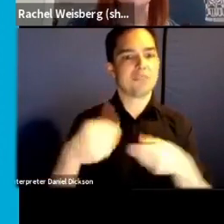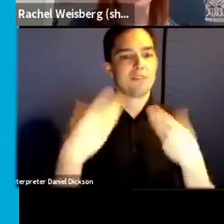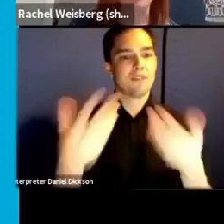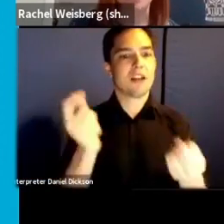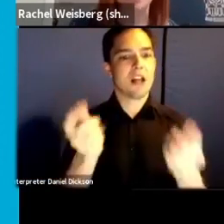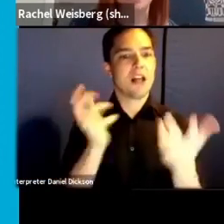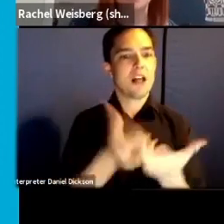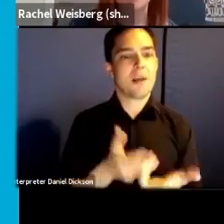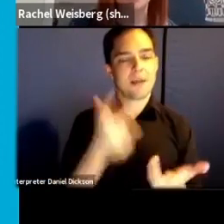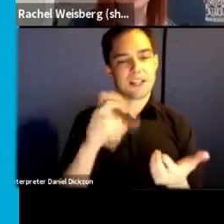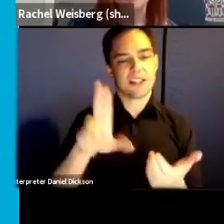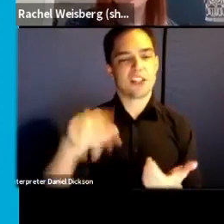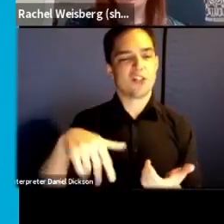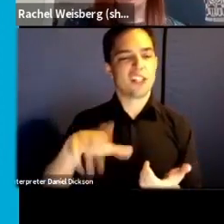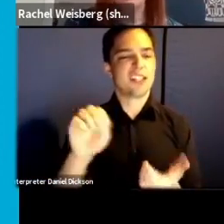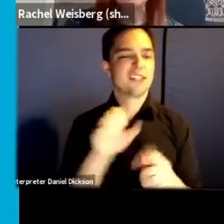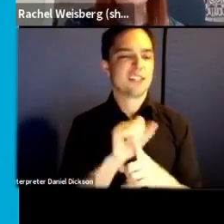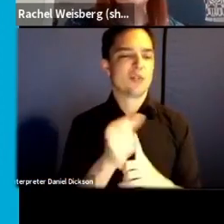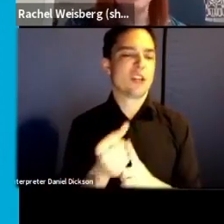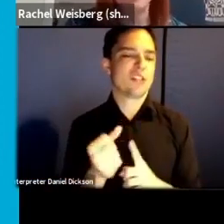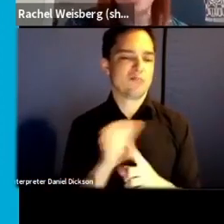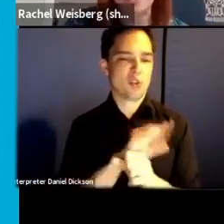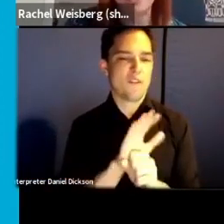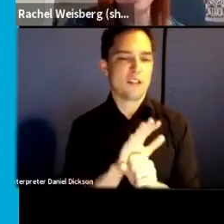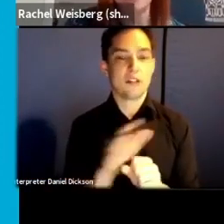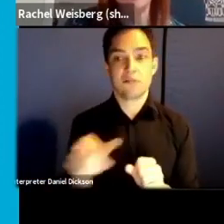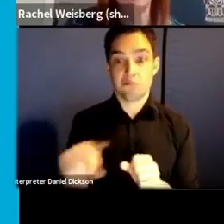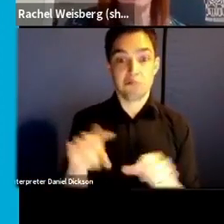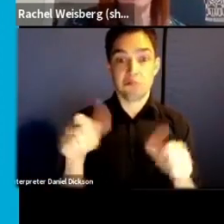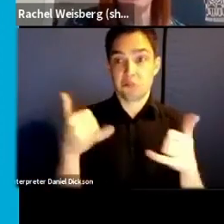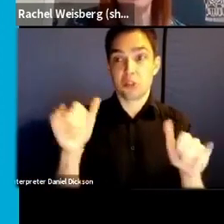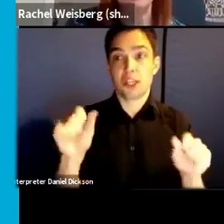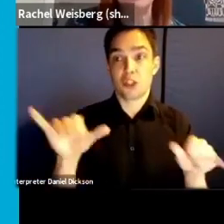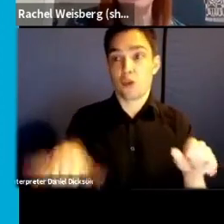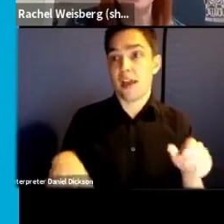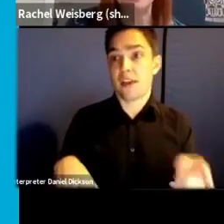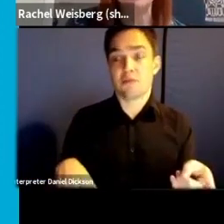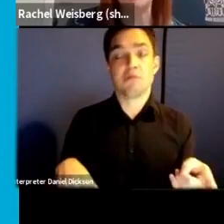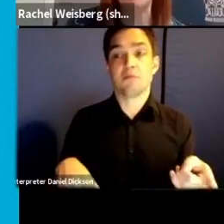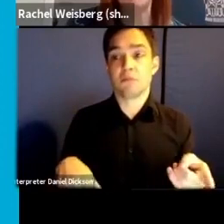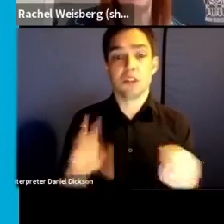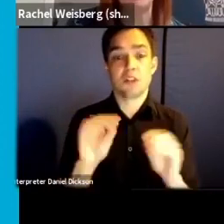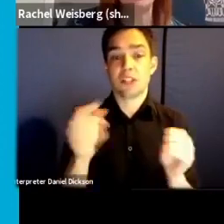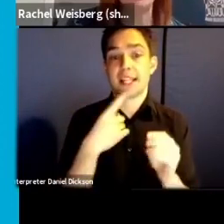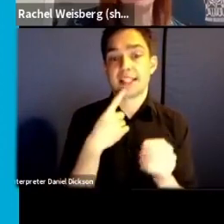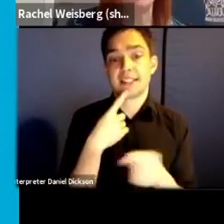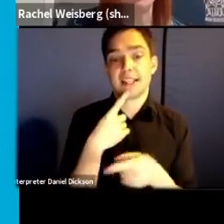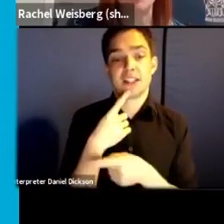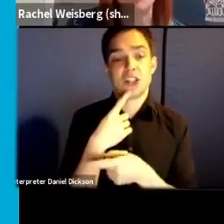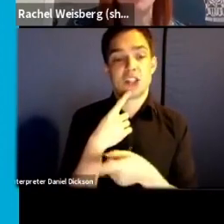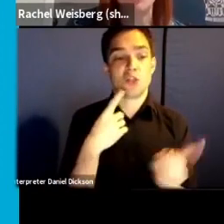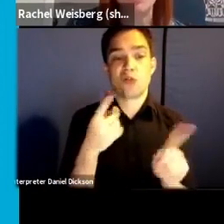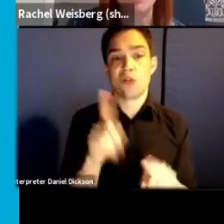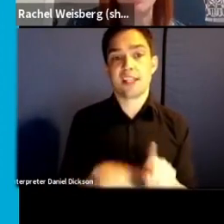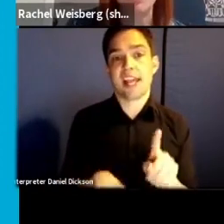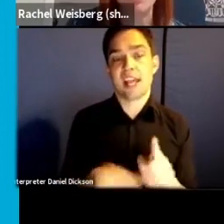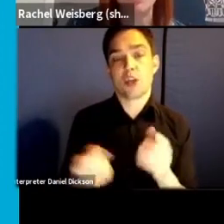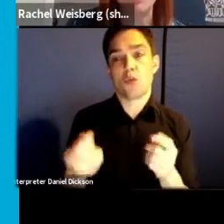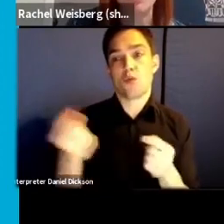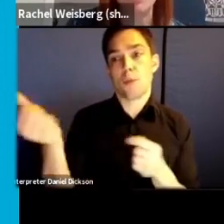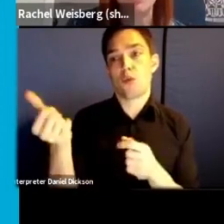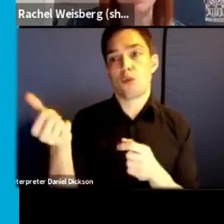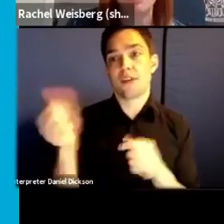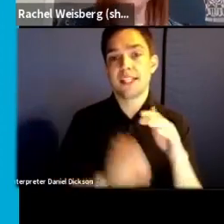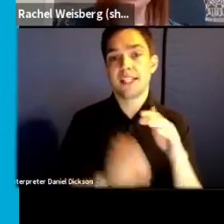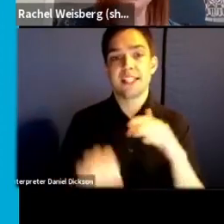unique circumstances of COVID. You can still do that. There's nothing that says you can't remove essential